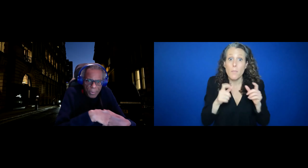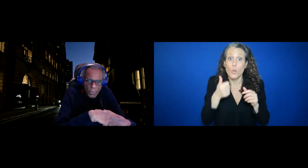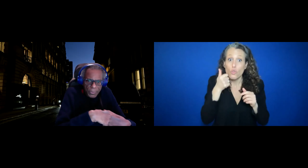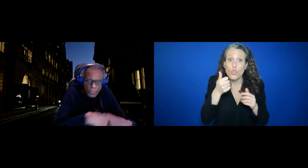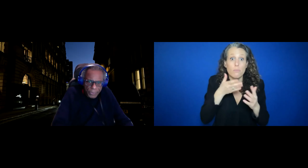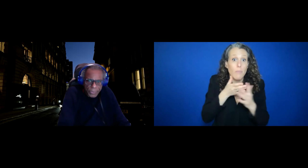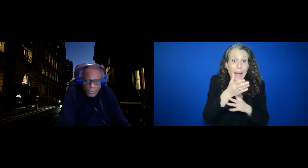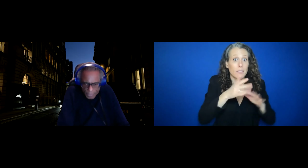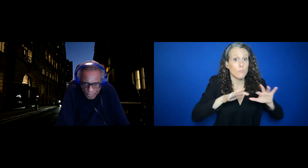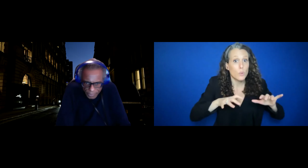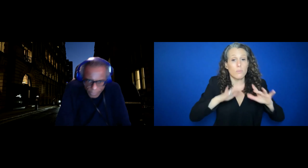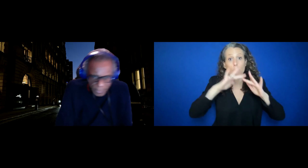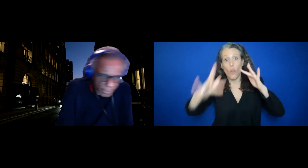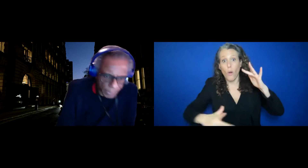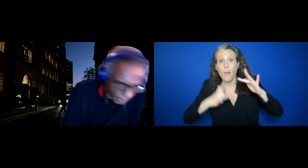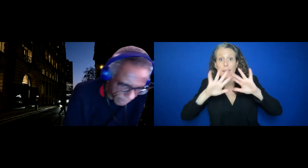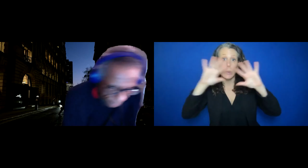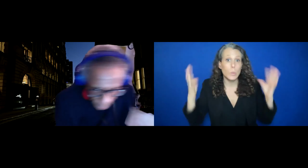the online world.